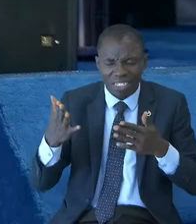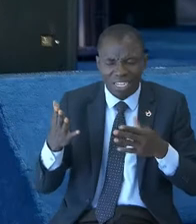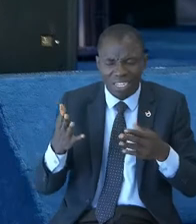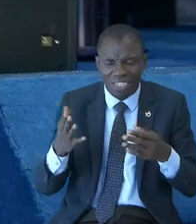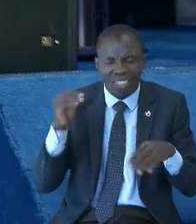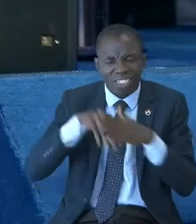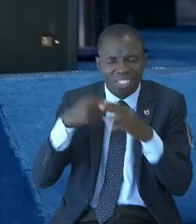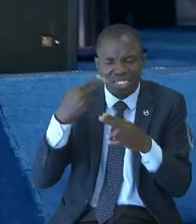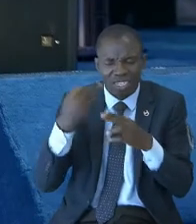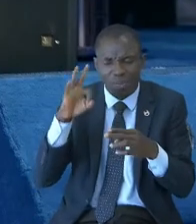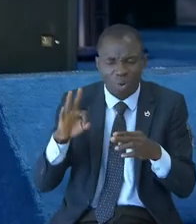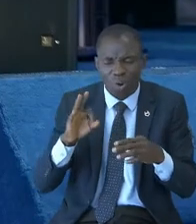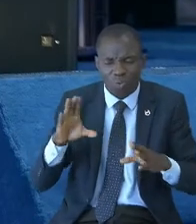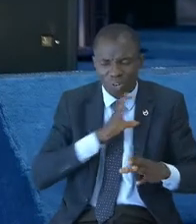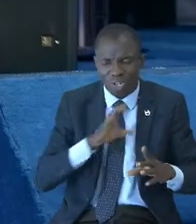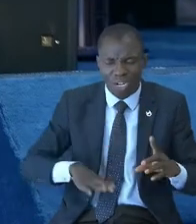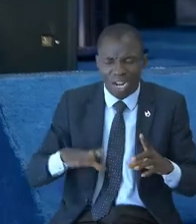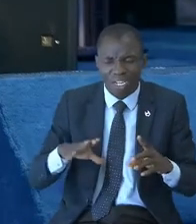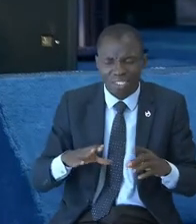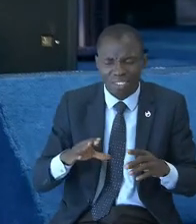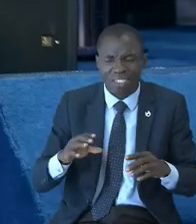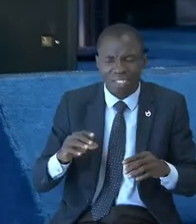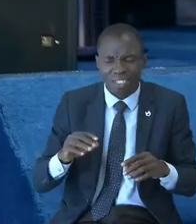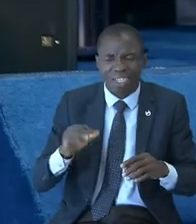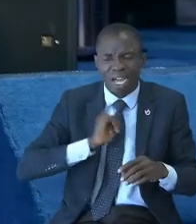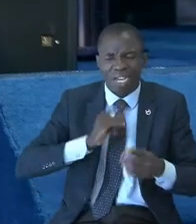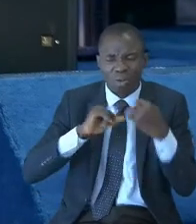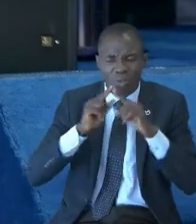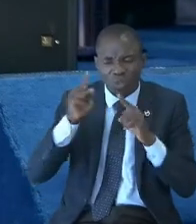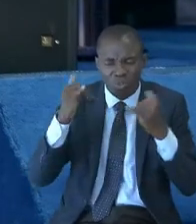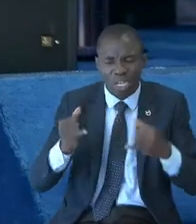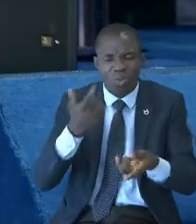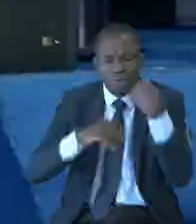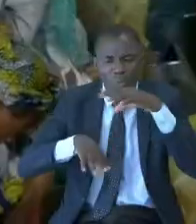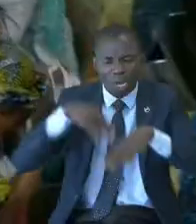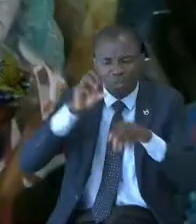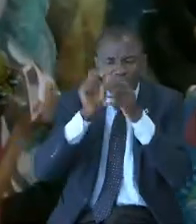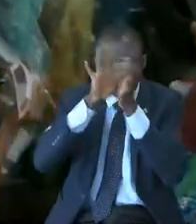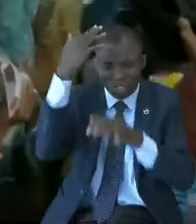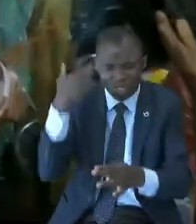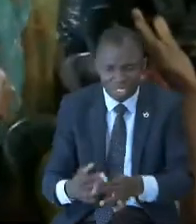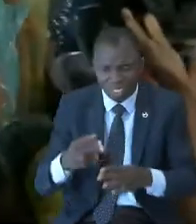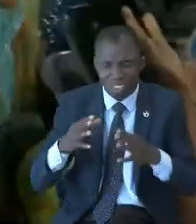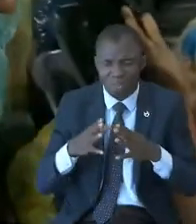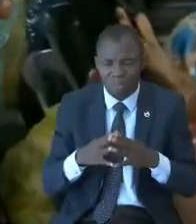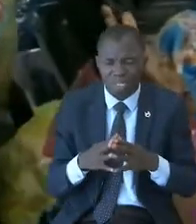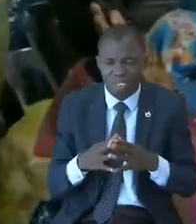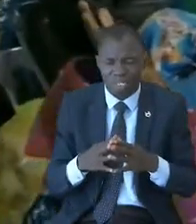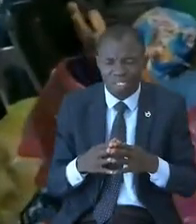the name of Christ comes to you now. Come out in Jesus' name.